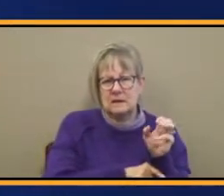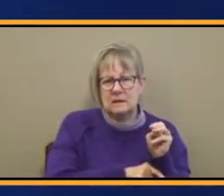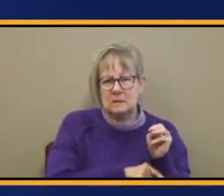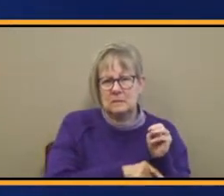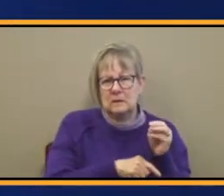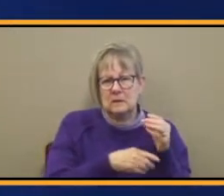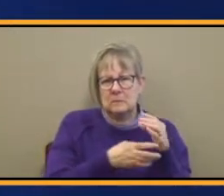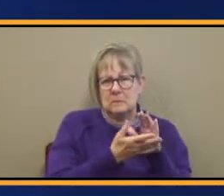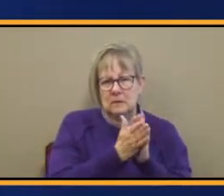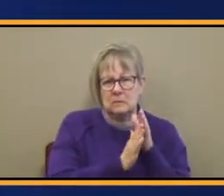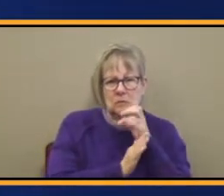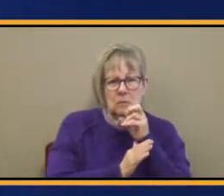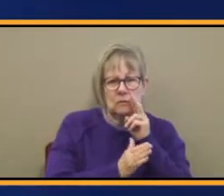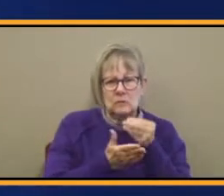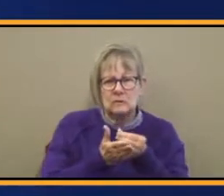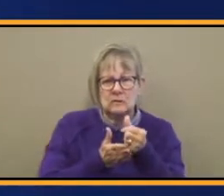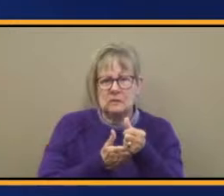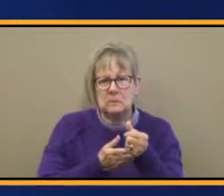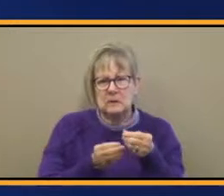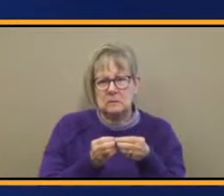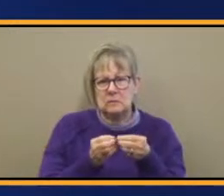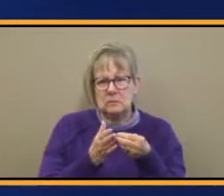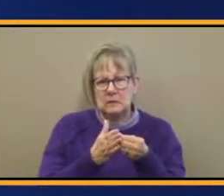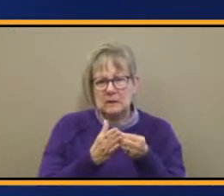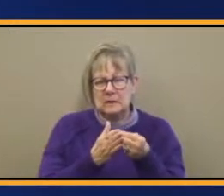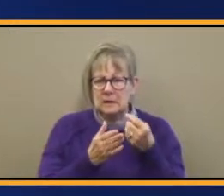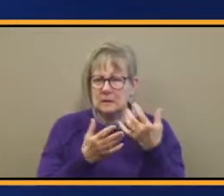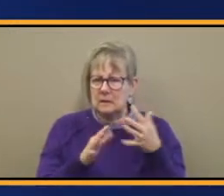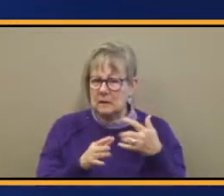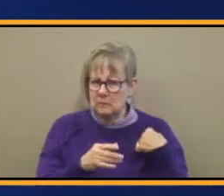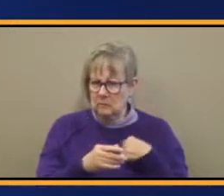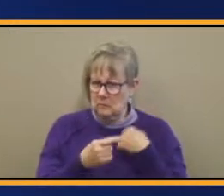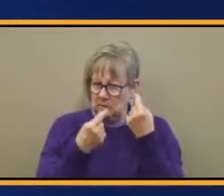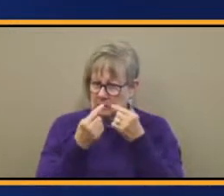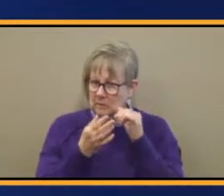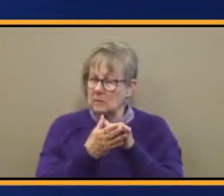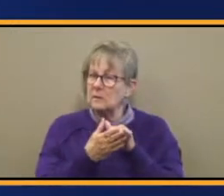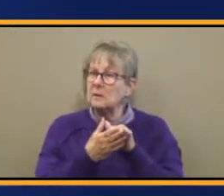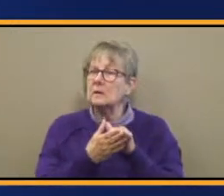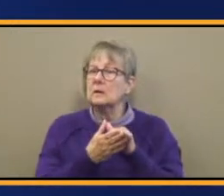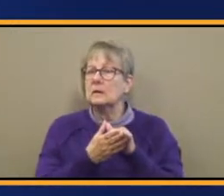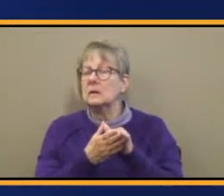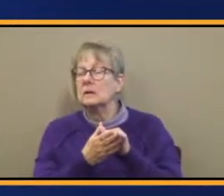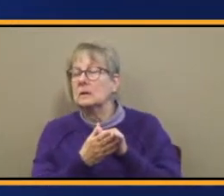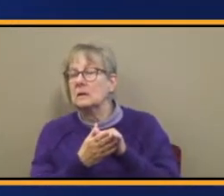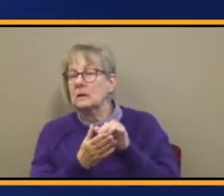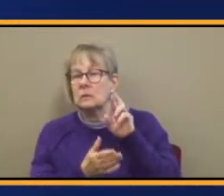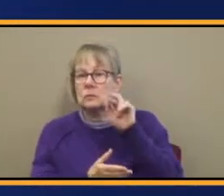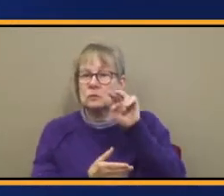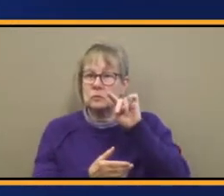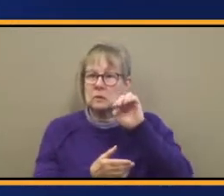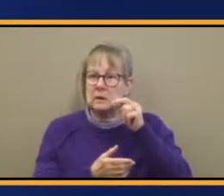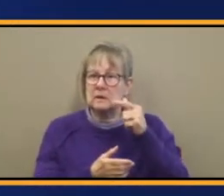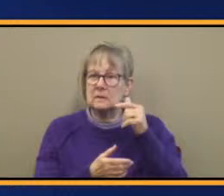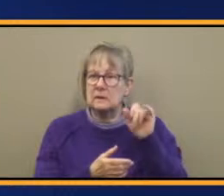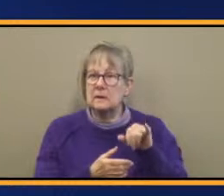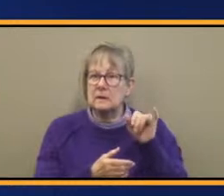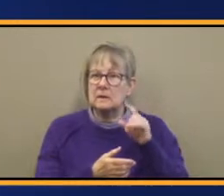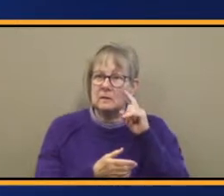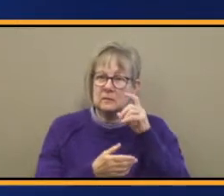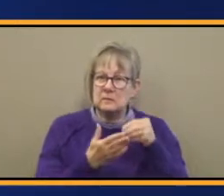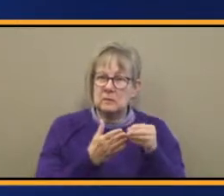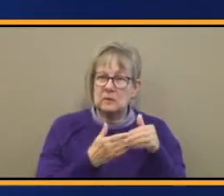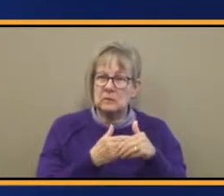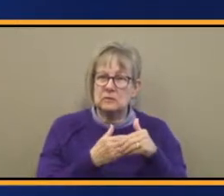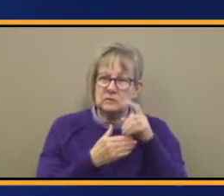higher. And are we taking that into consideration? This is Mayor Sam Rodriguez. The CIP that was approved was just over $6 million. It was